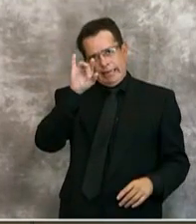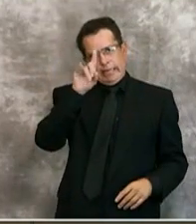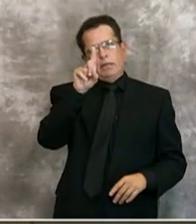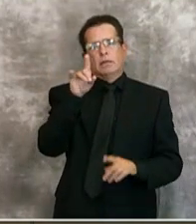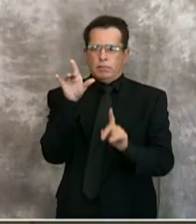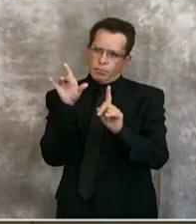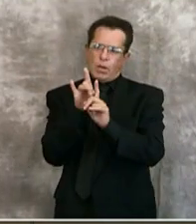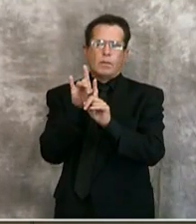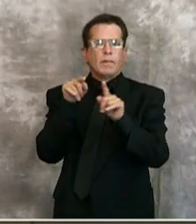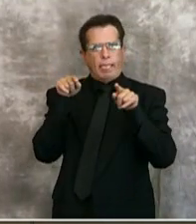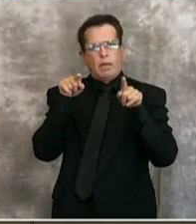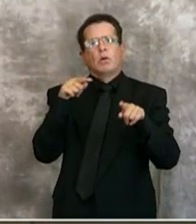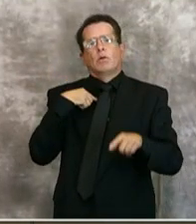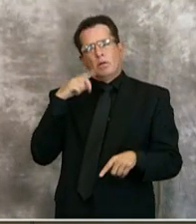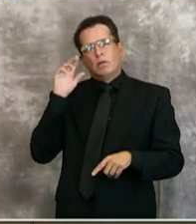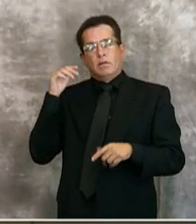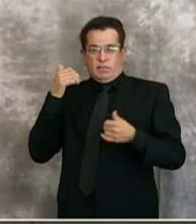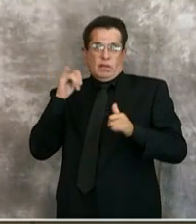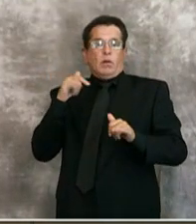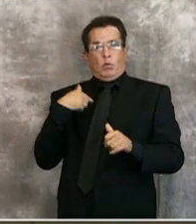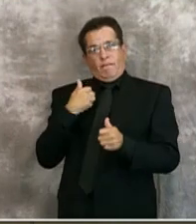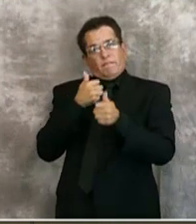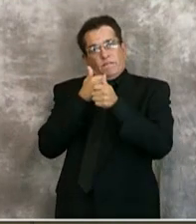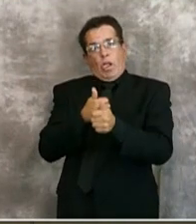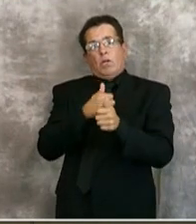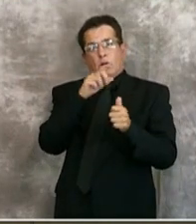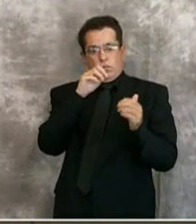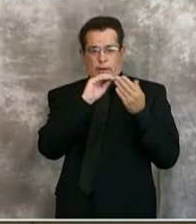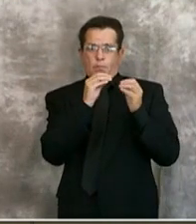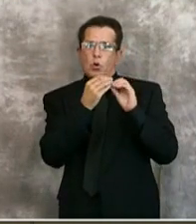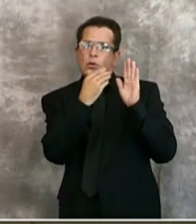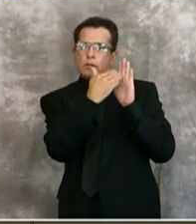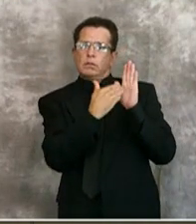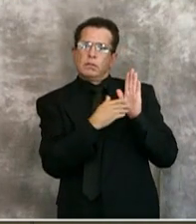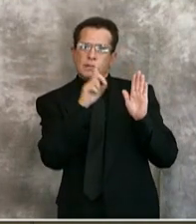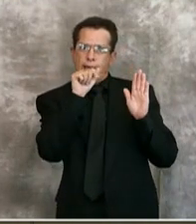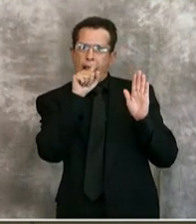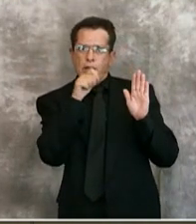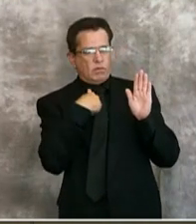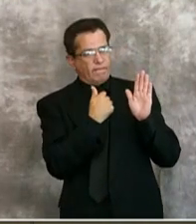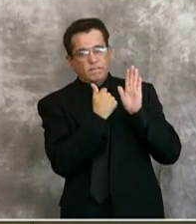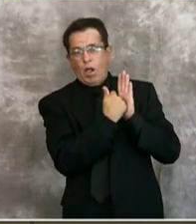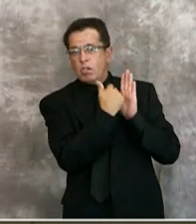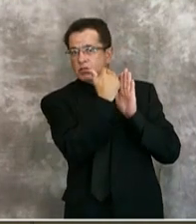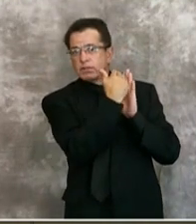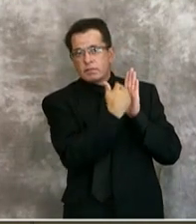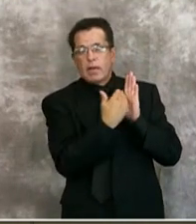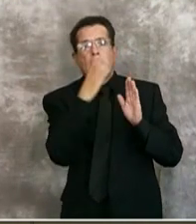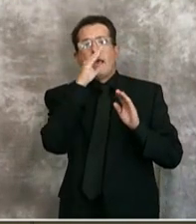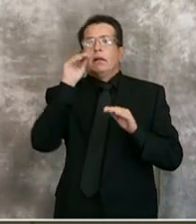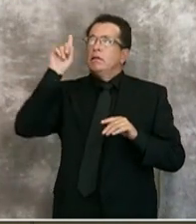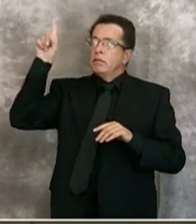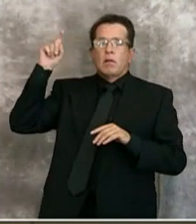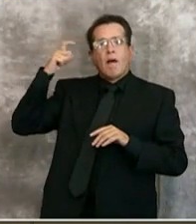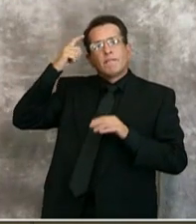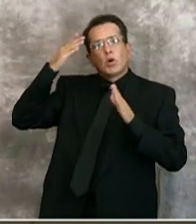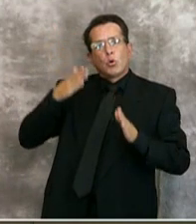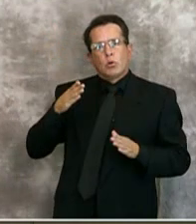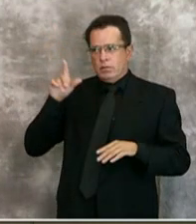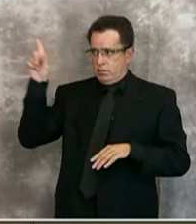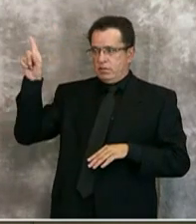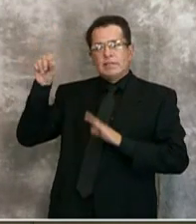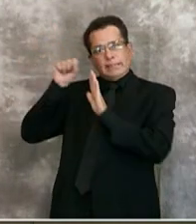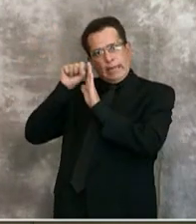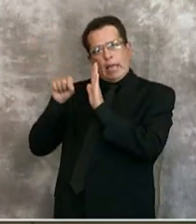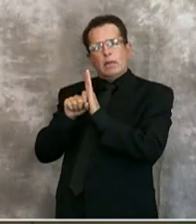are following the data, but also the governor and at the state level is looking